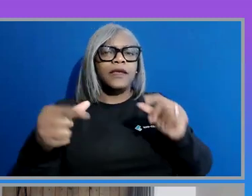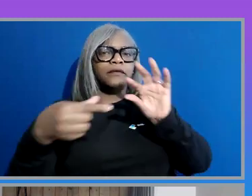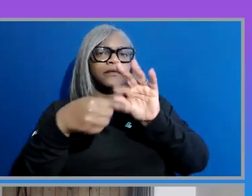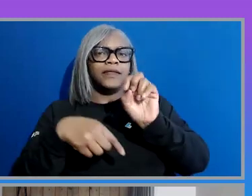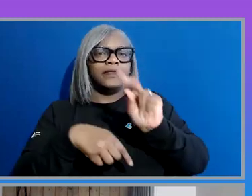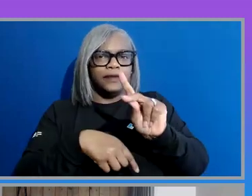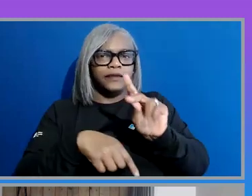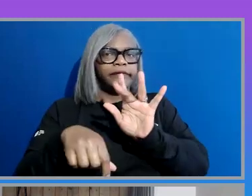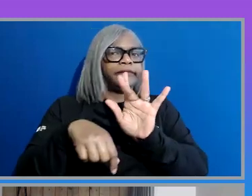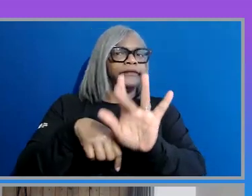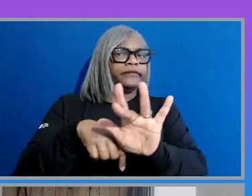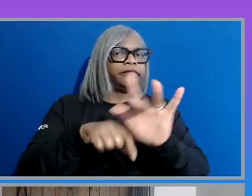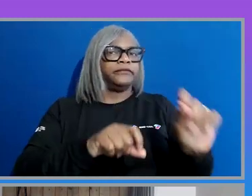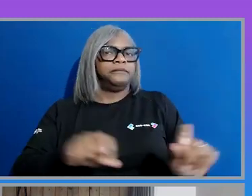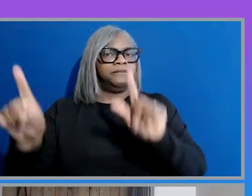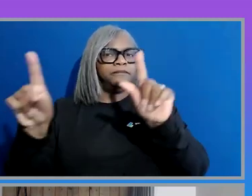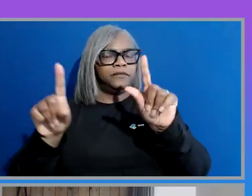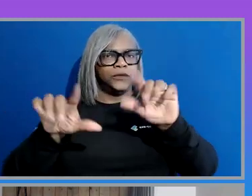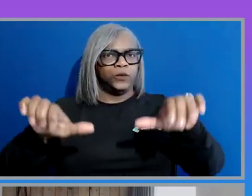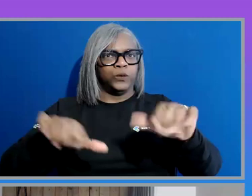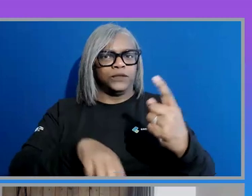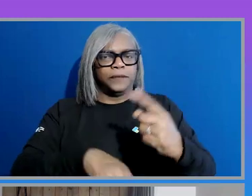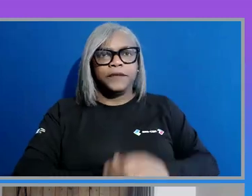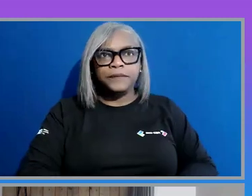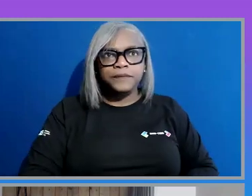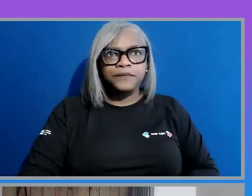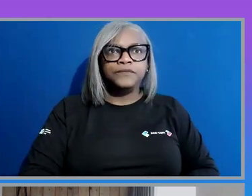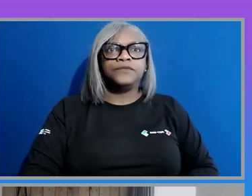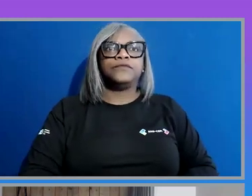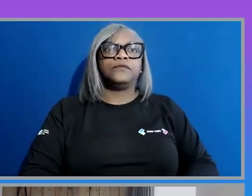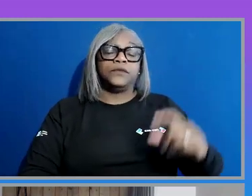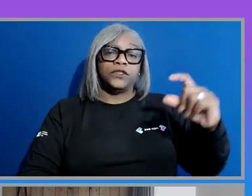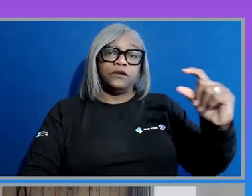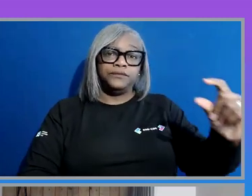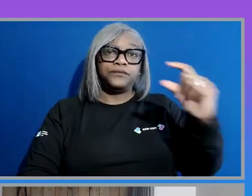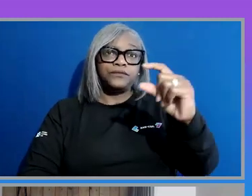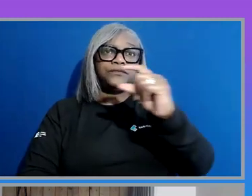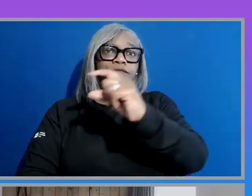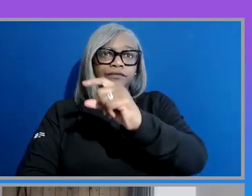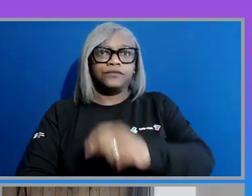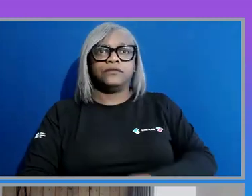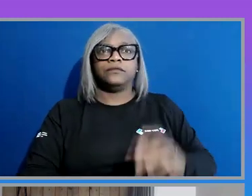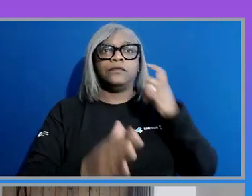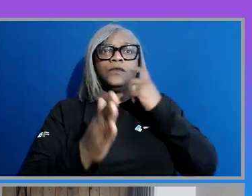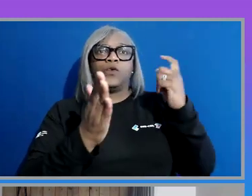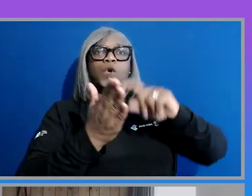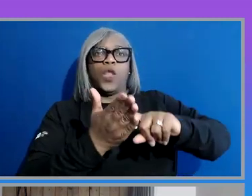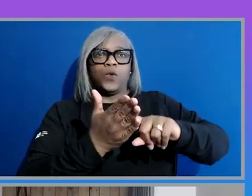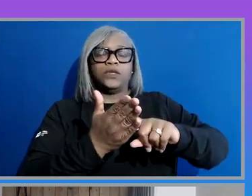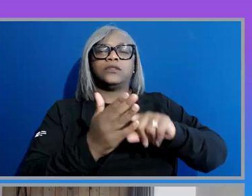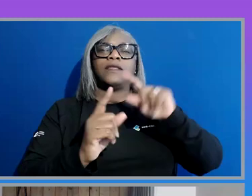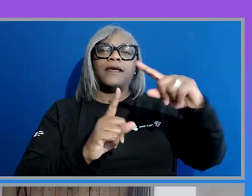the user can perform that action. It's a link styled as a button with a plus sign icon and the word